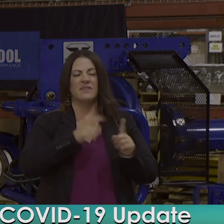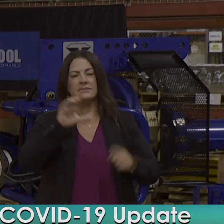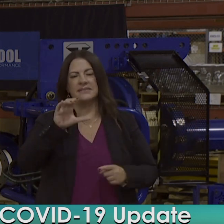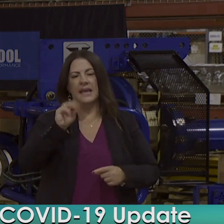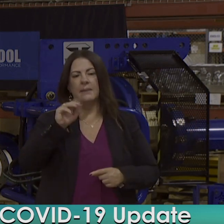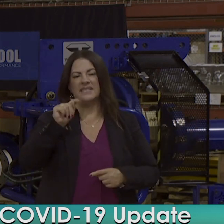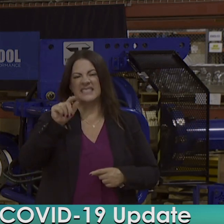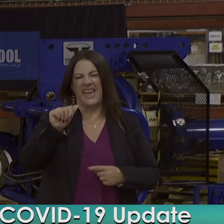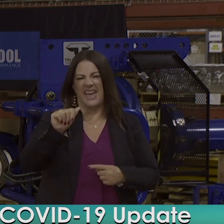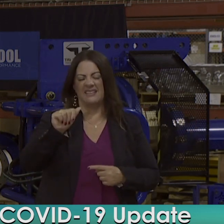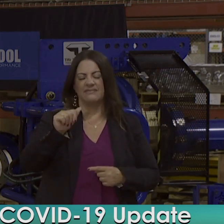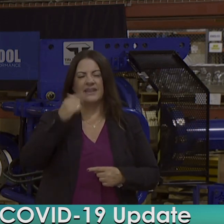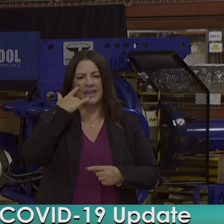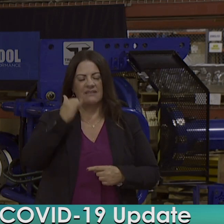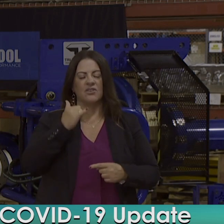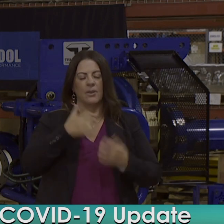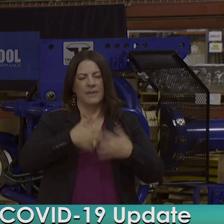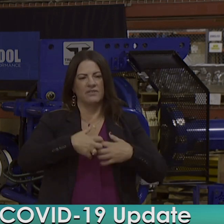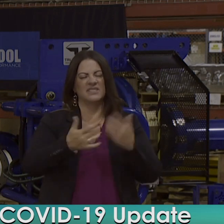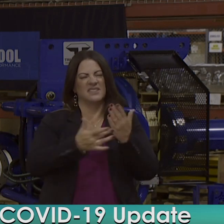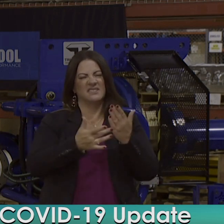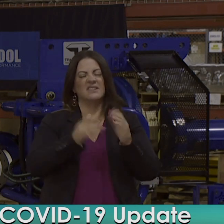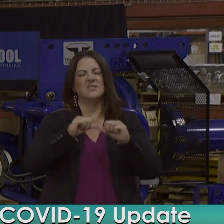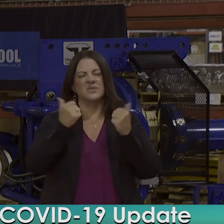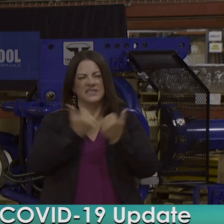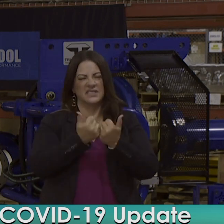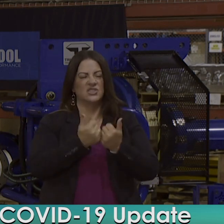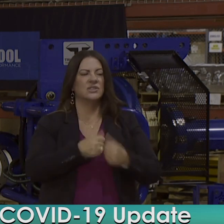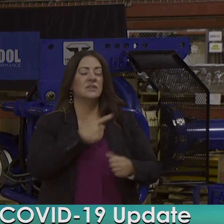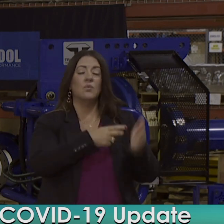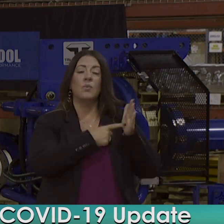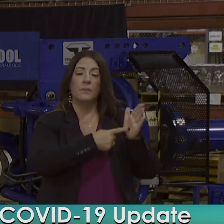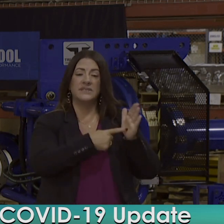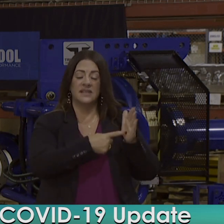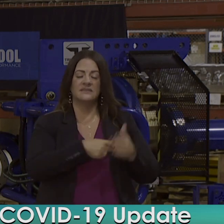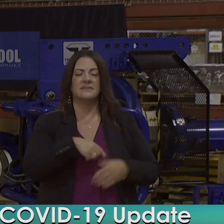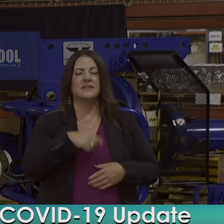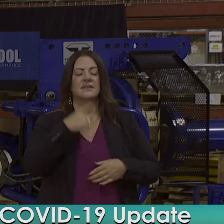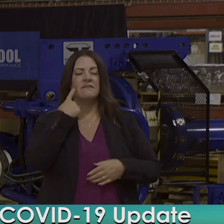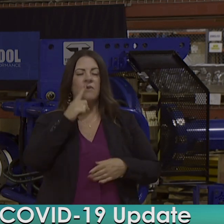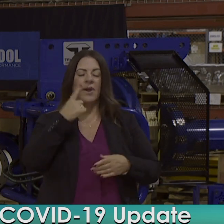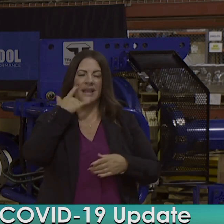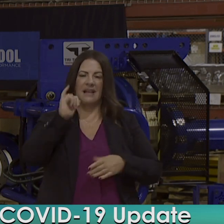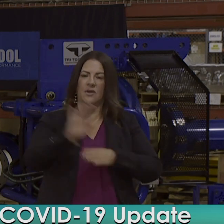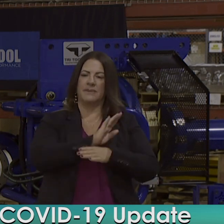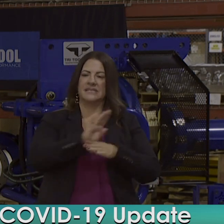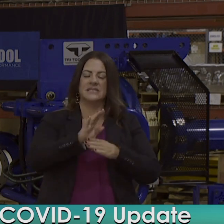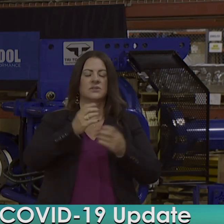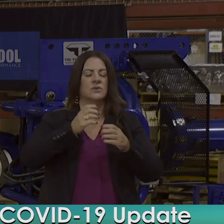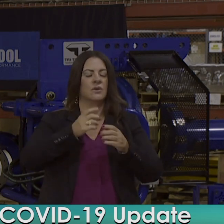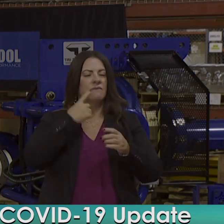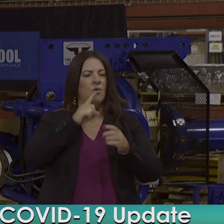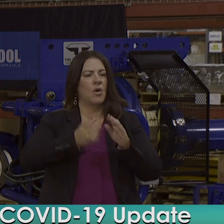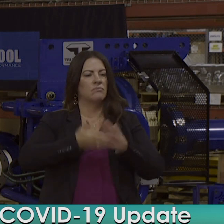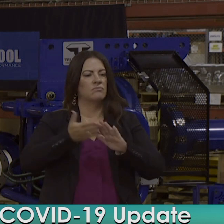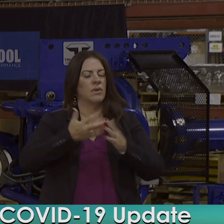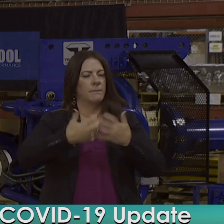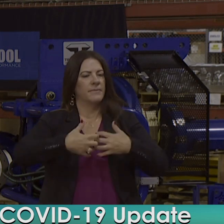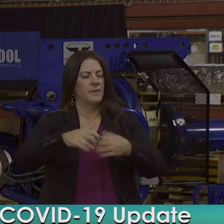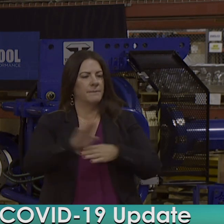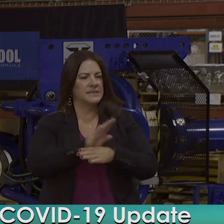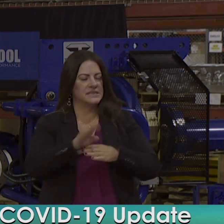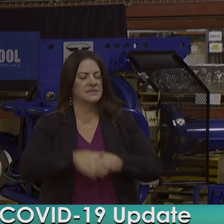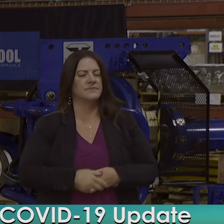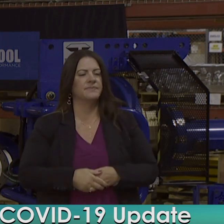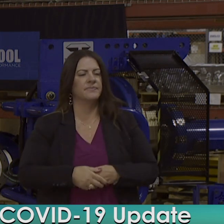that is the champion for more California-based manufacturing. We've been in discussions for the last few months to talk about how